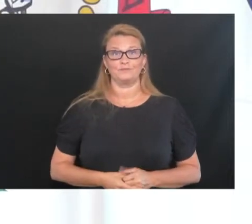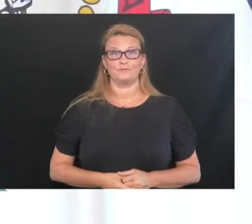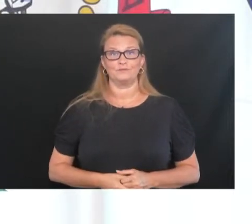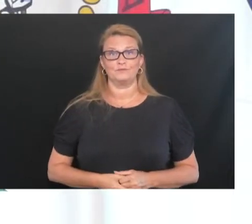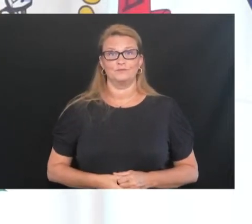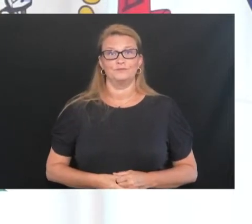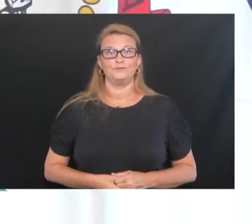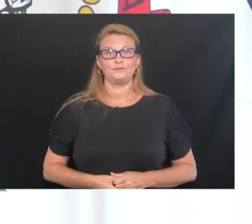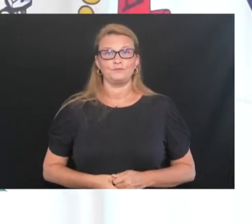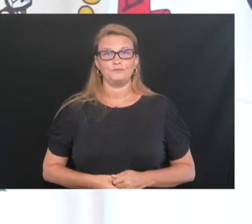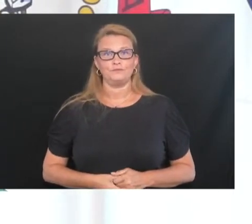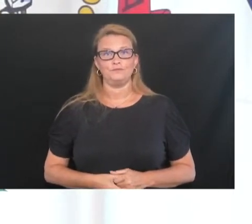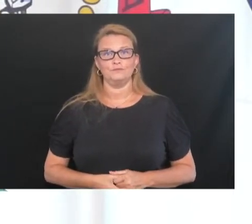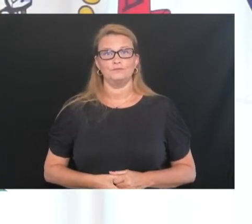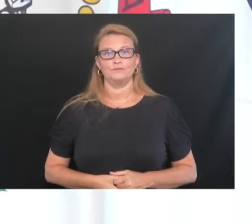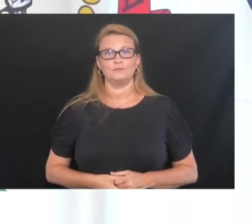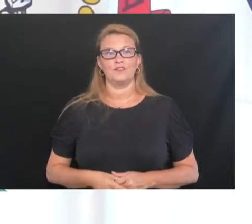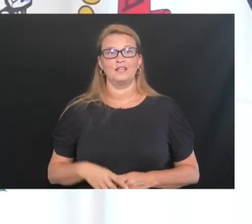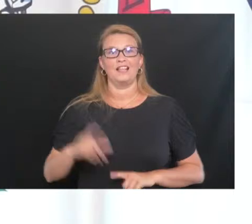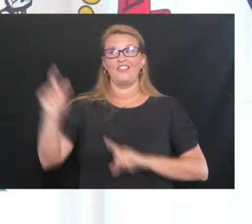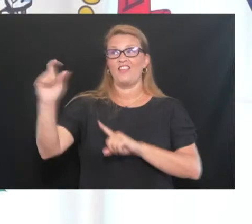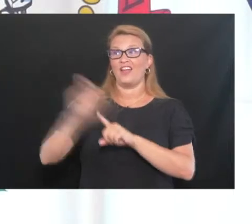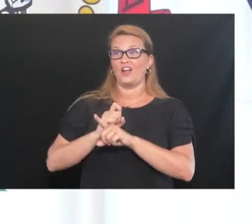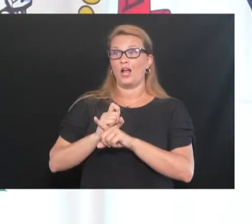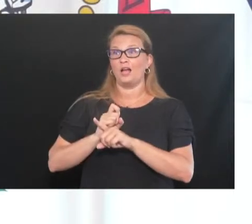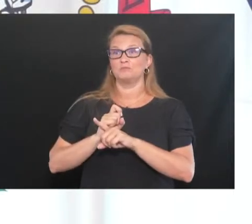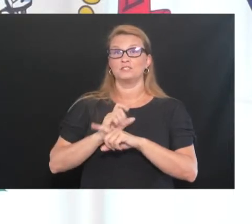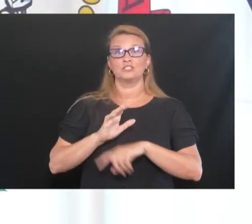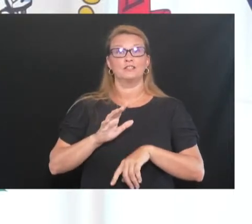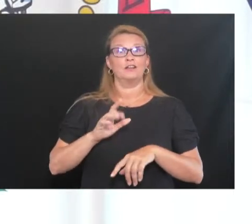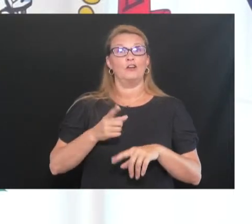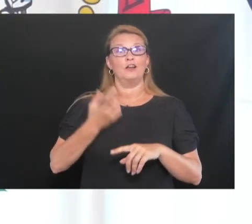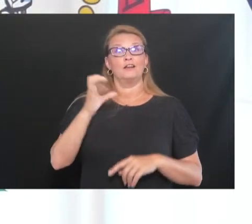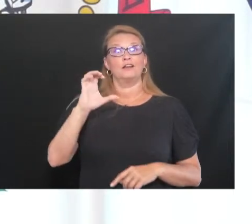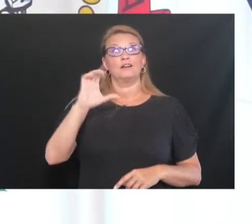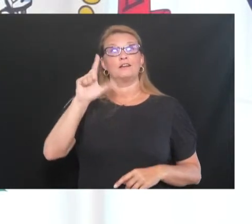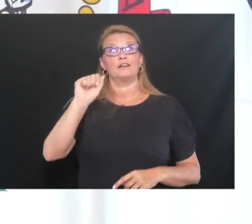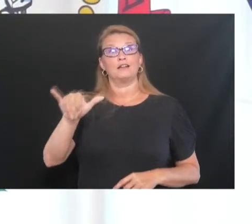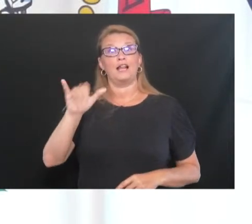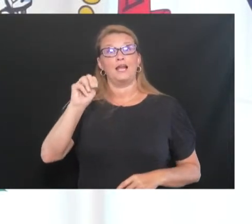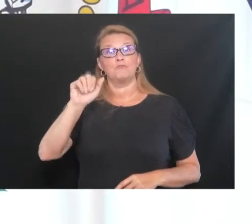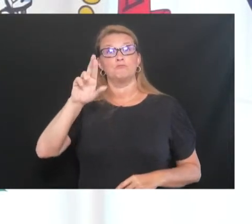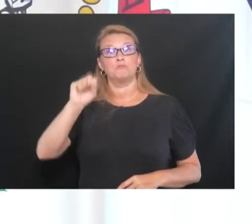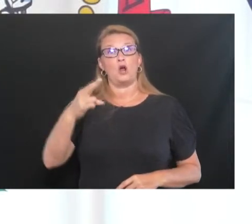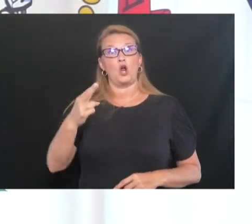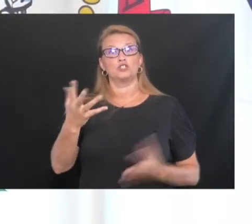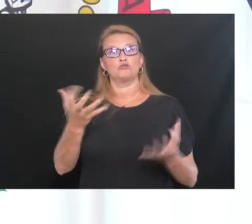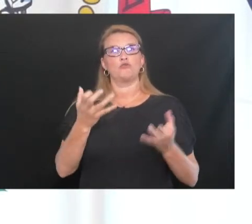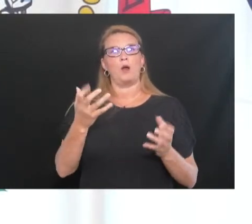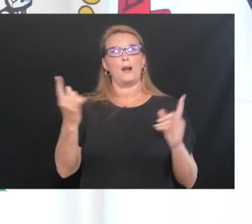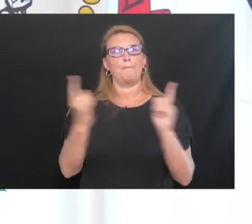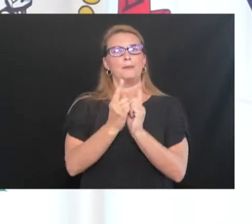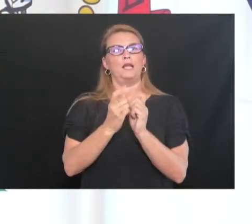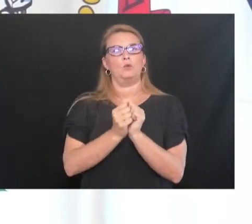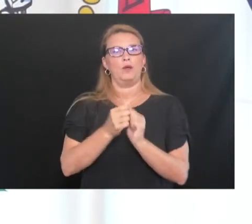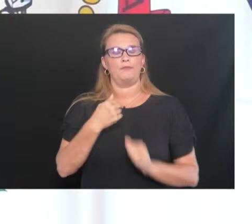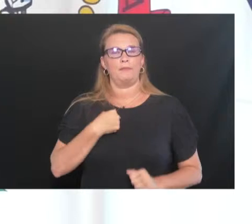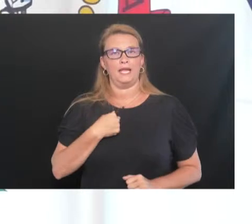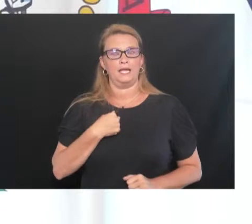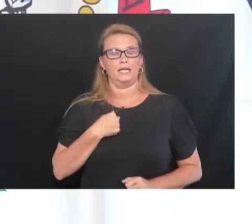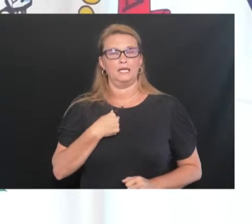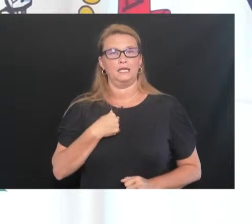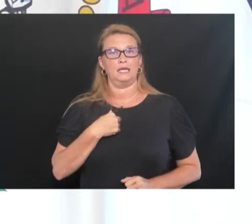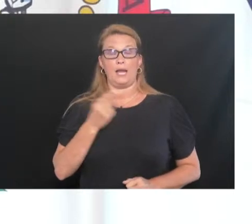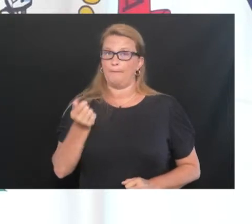call comes earlier in the day from Clay Marsh that he and Jim Hoyer want to meet with me and meet with me